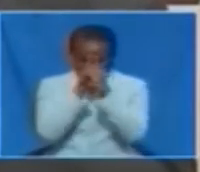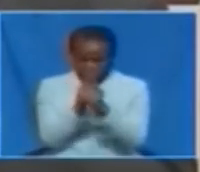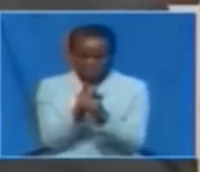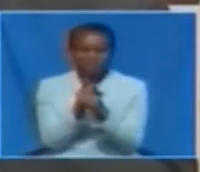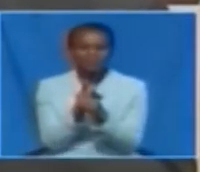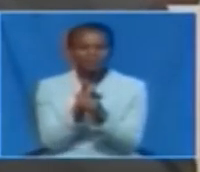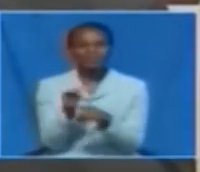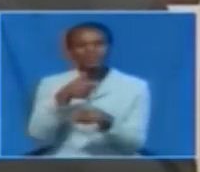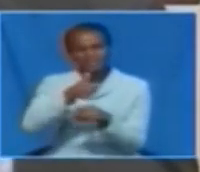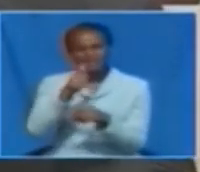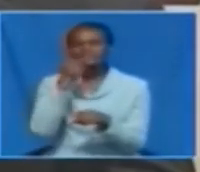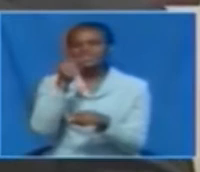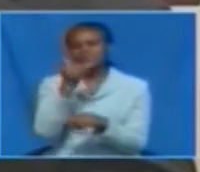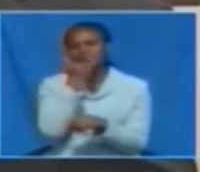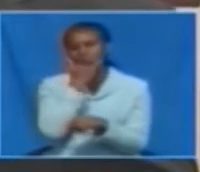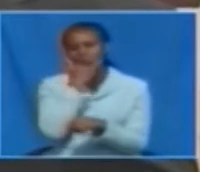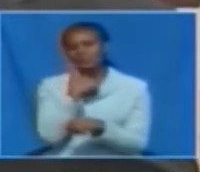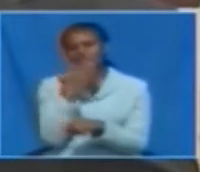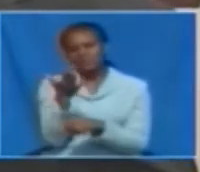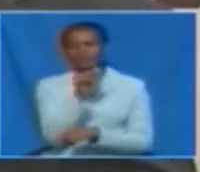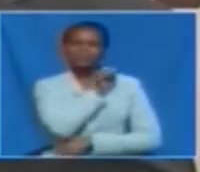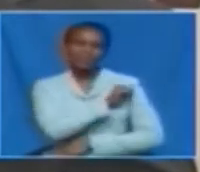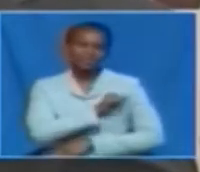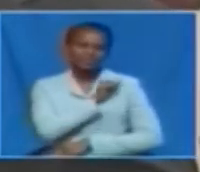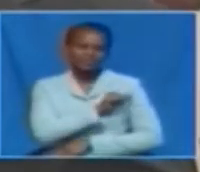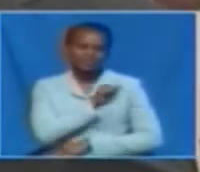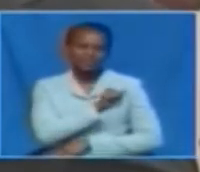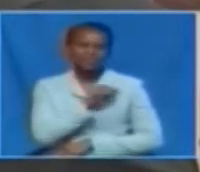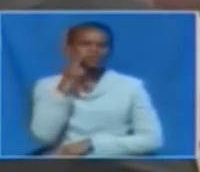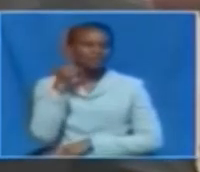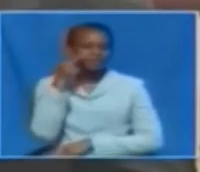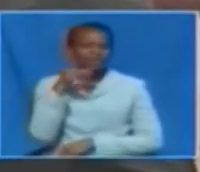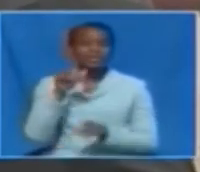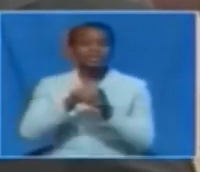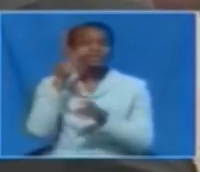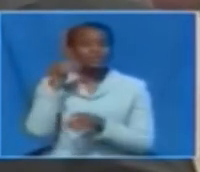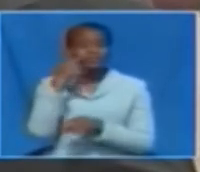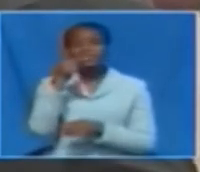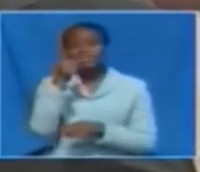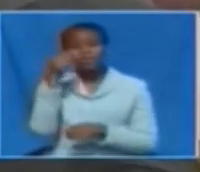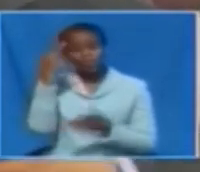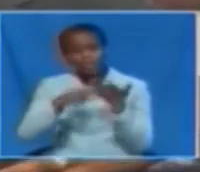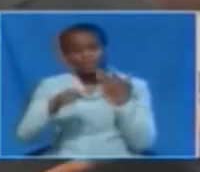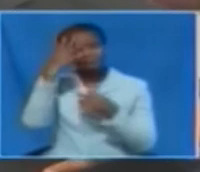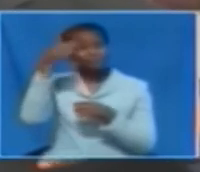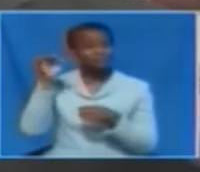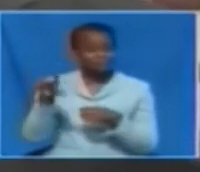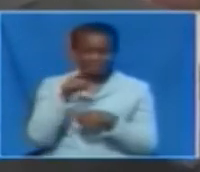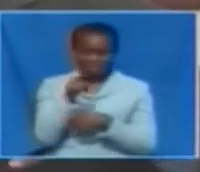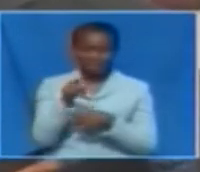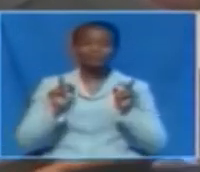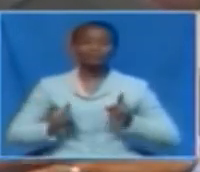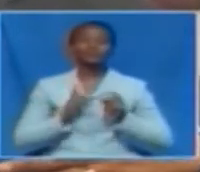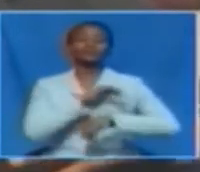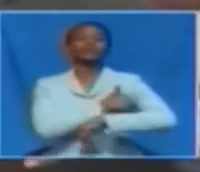they rubbish it. That attitude, in Bemba we say, Ako surile, eko panoko. There is this attitude of where